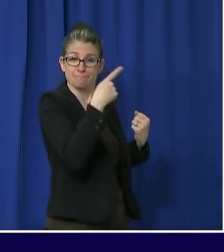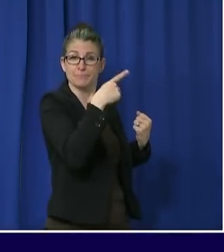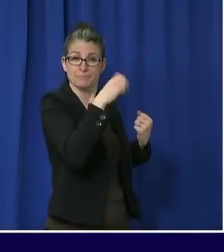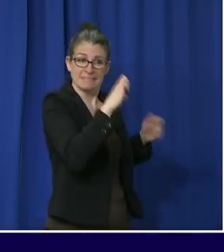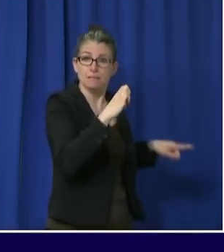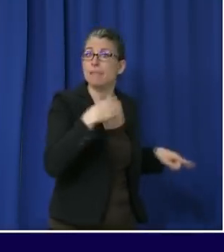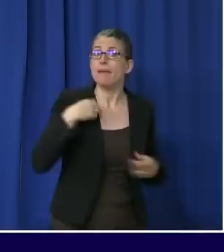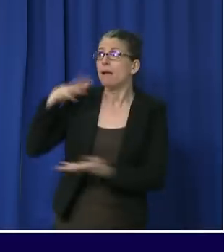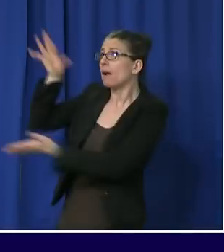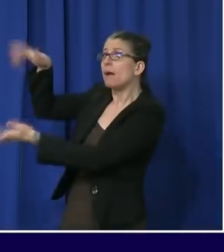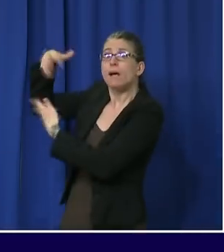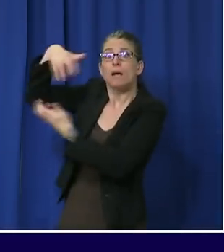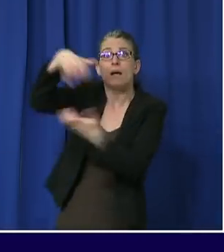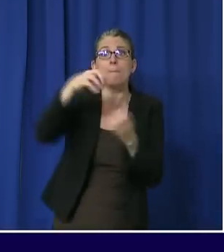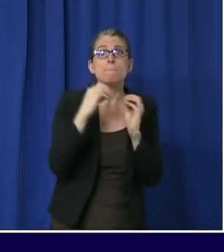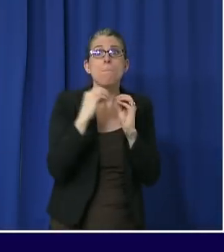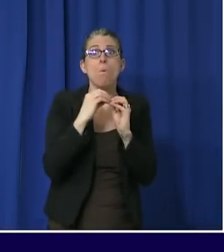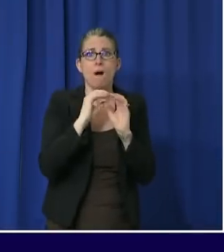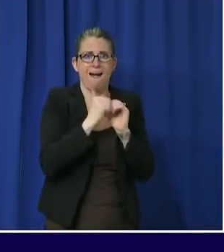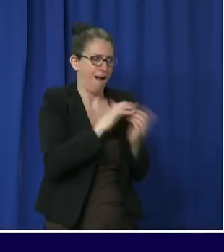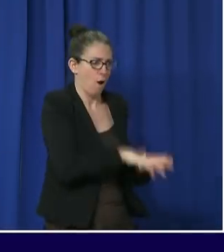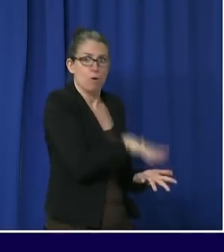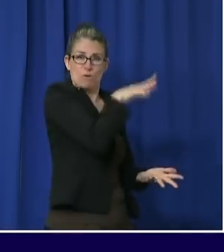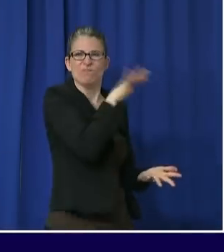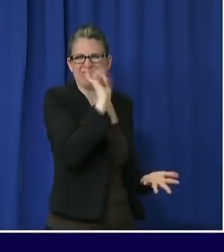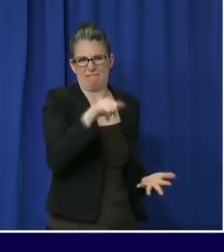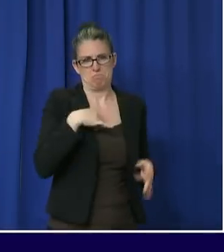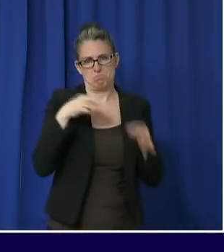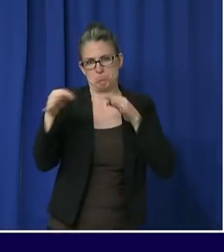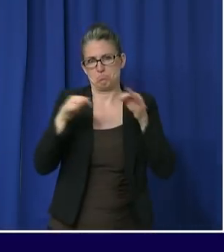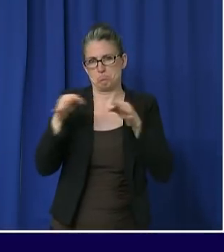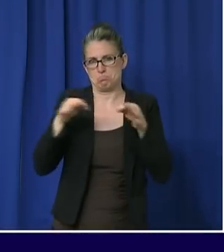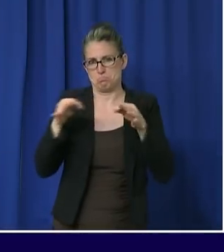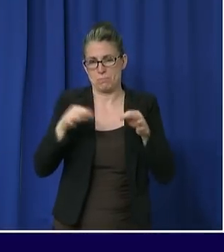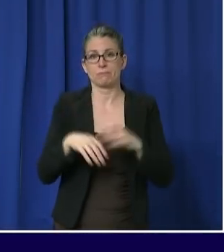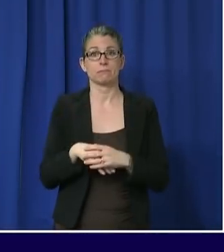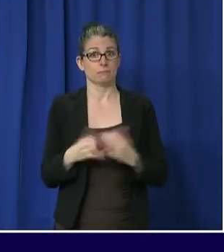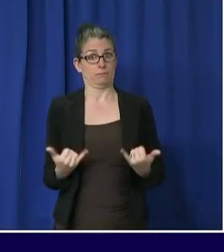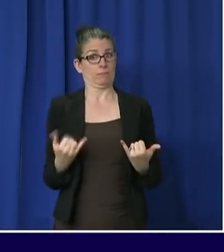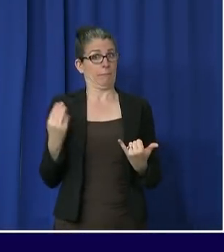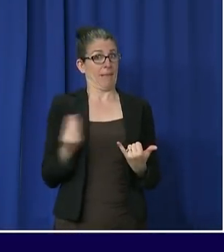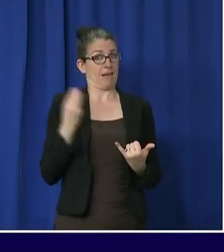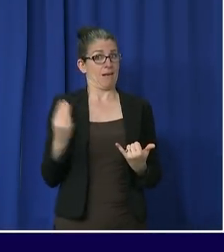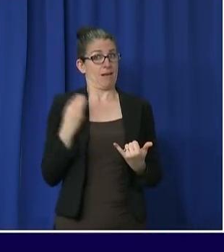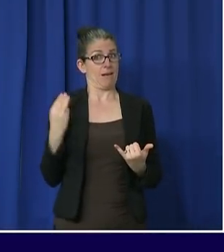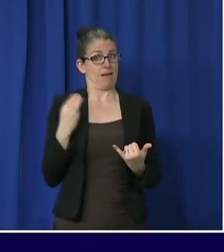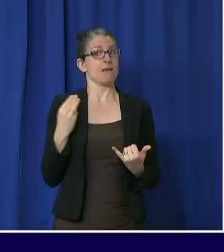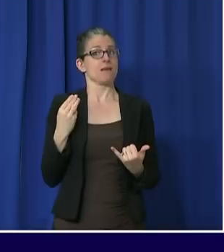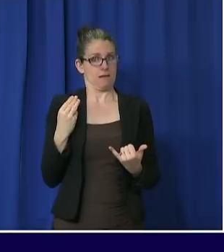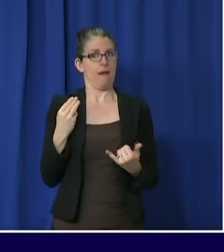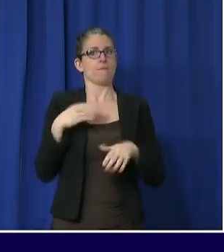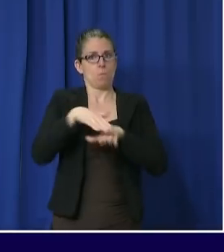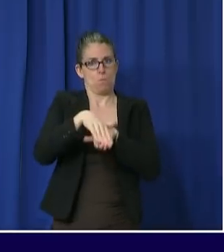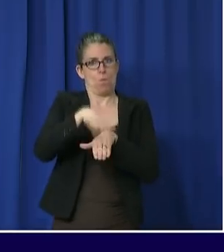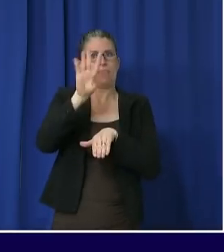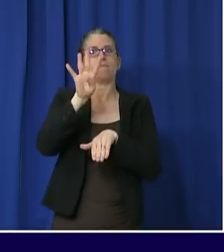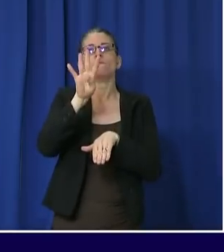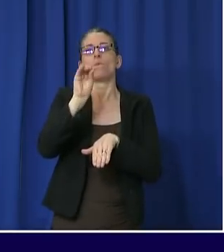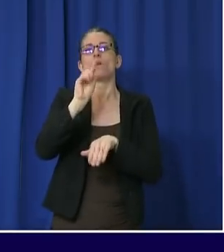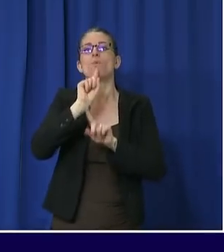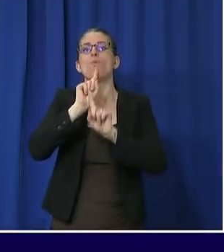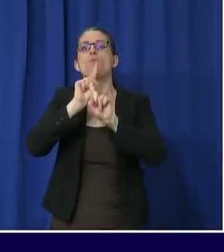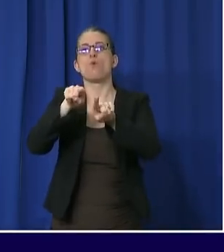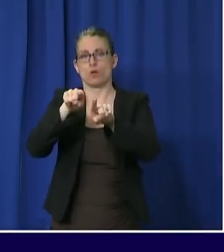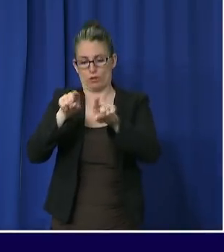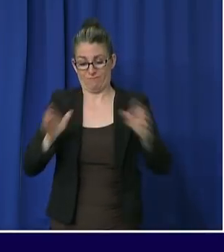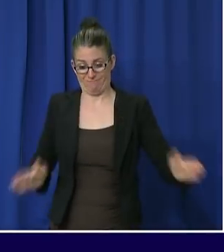across the state. Just today alone, there are nearly 40 orders for PPE that will be going out.